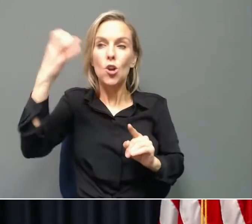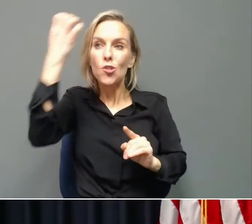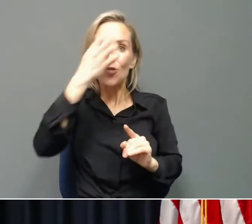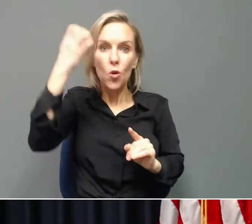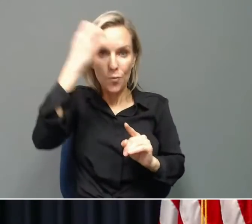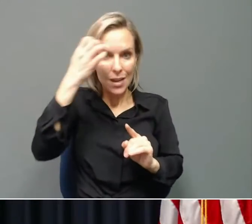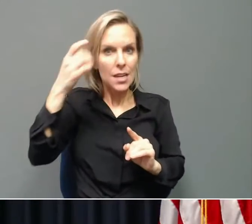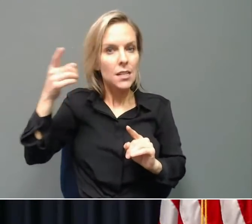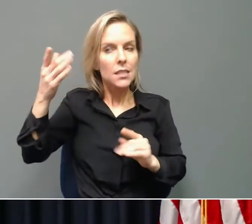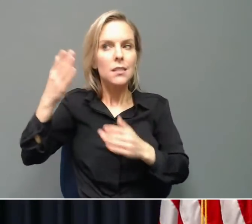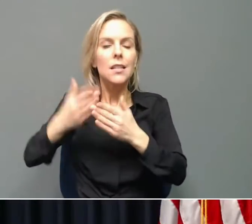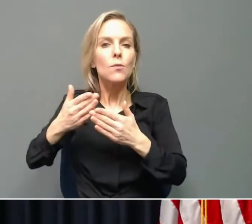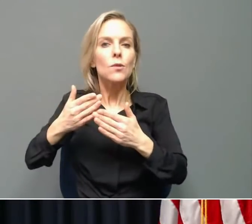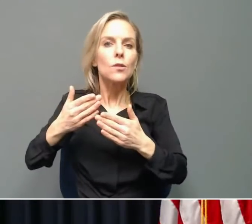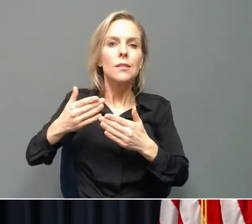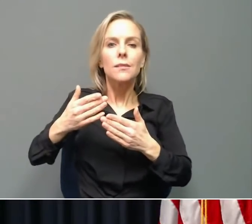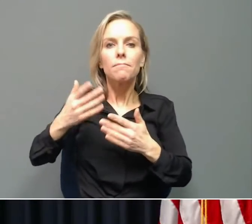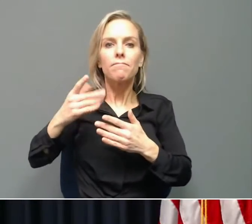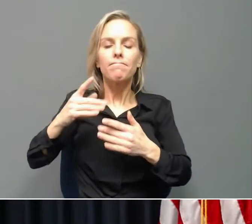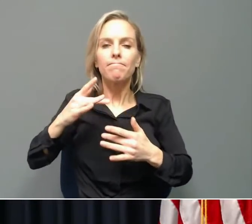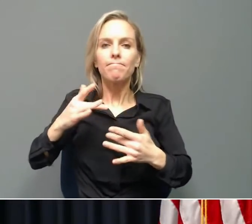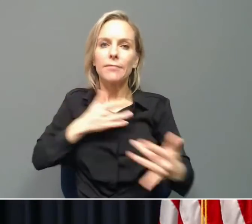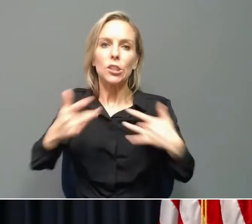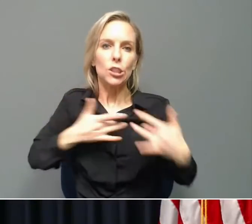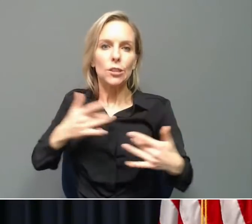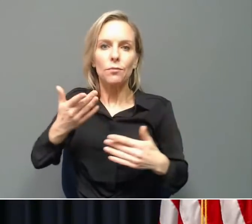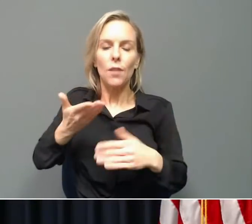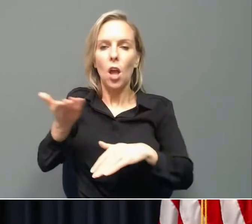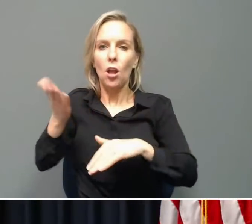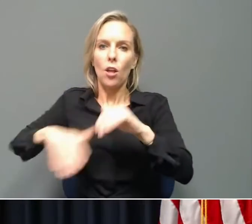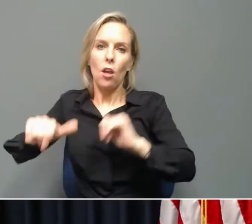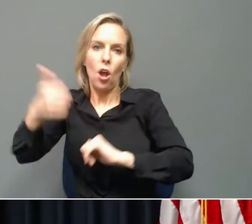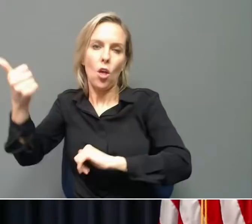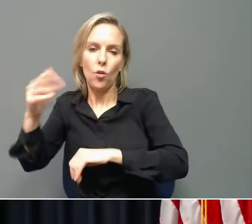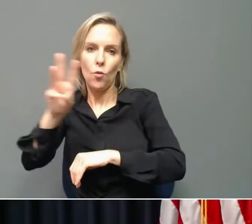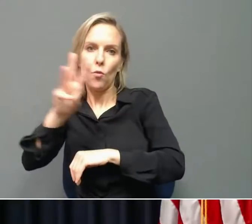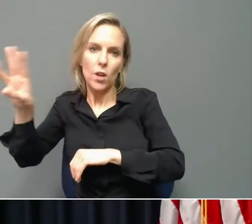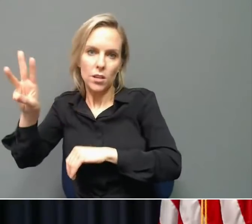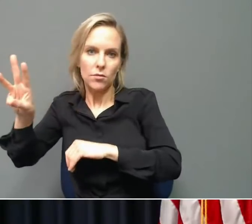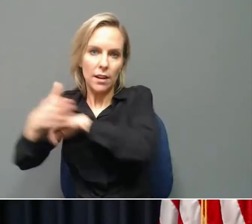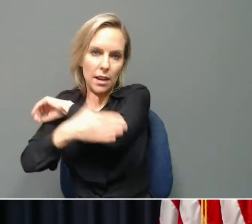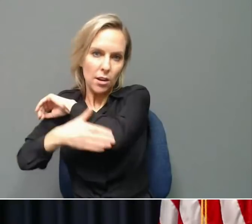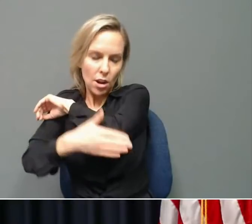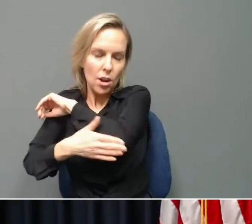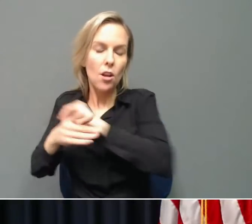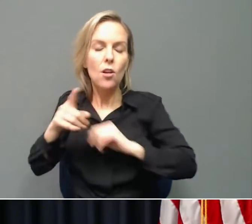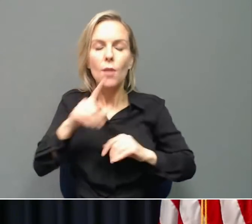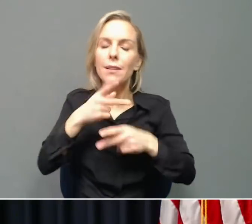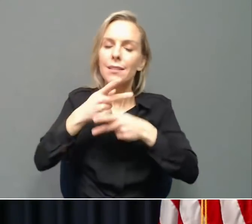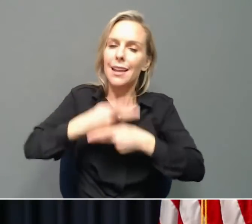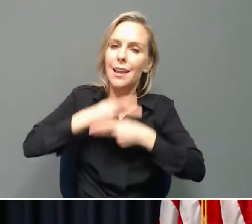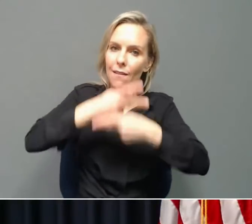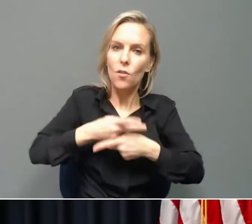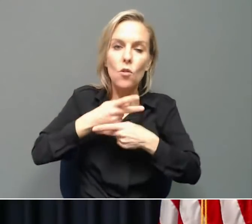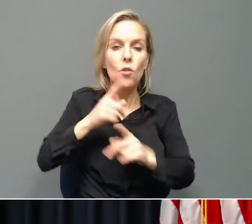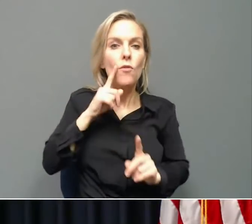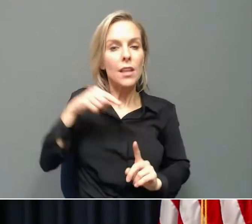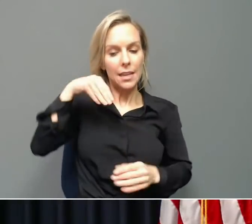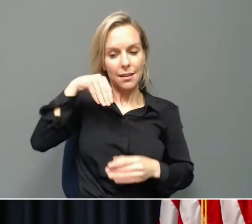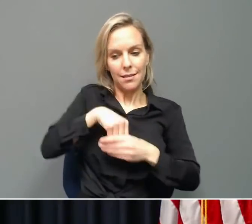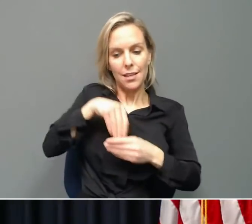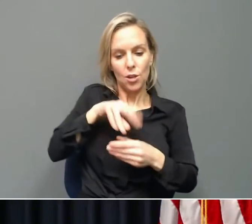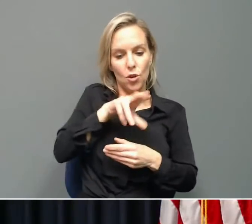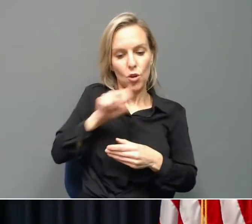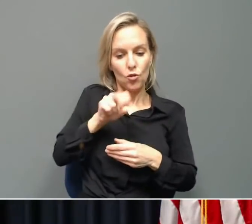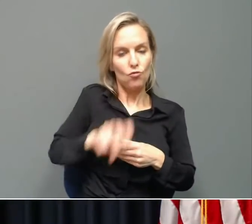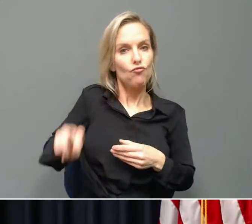higher than in some of the other Western democracies. So we have to be very careful about the international piece. I do think that the domestic travel in the United States, if